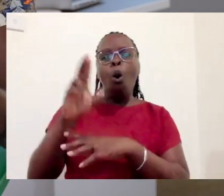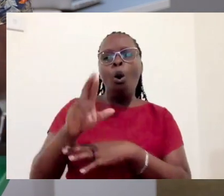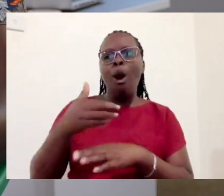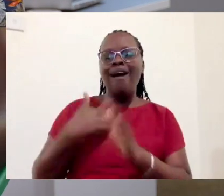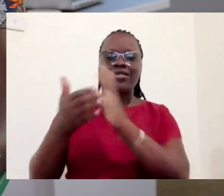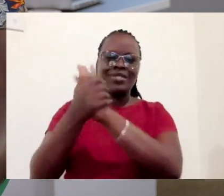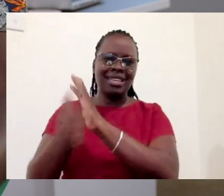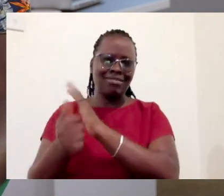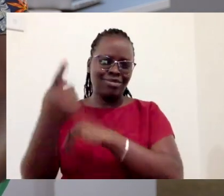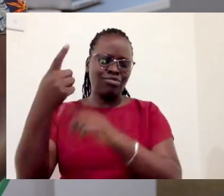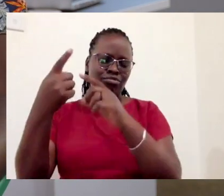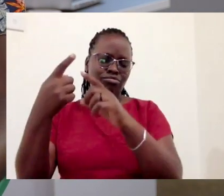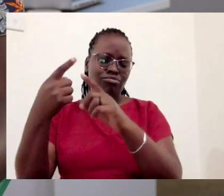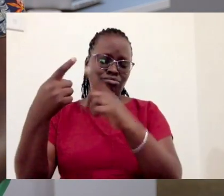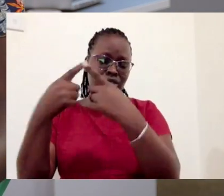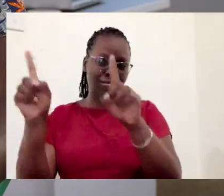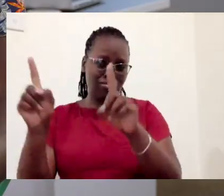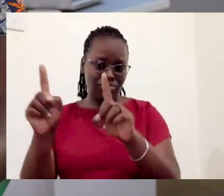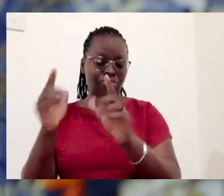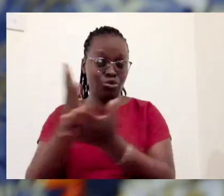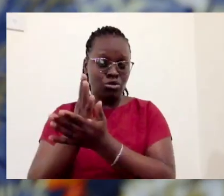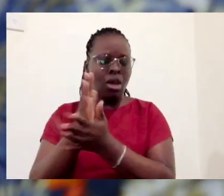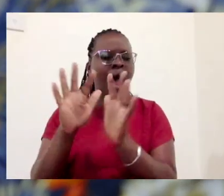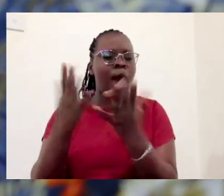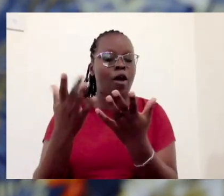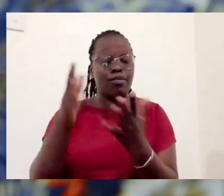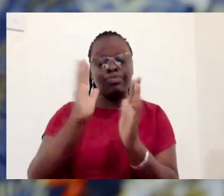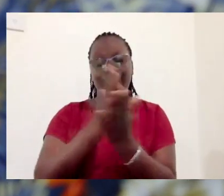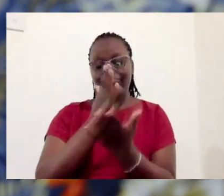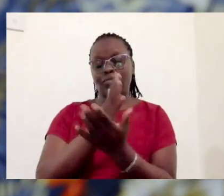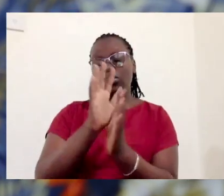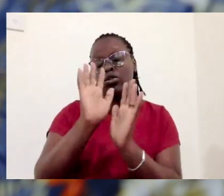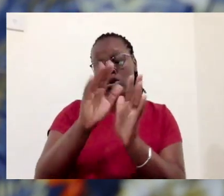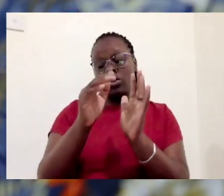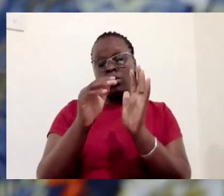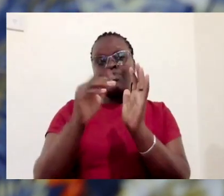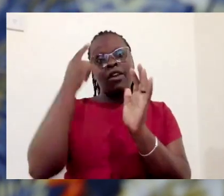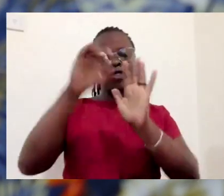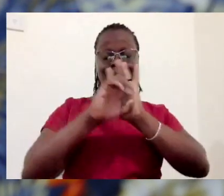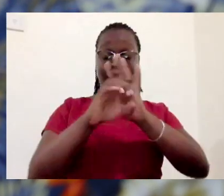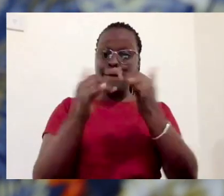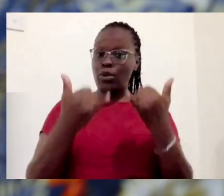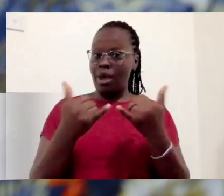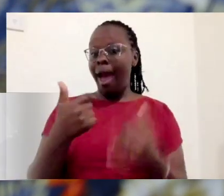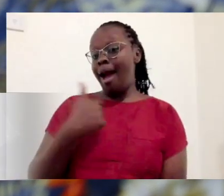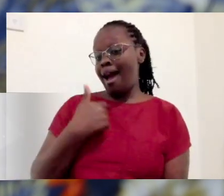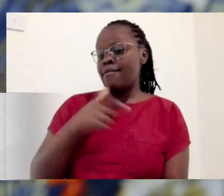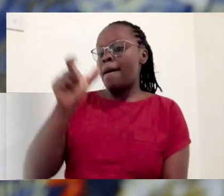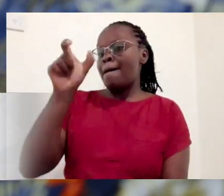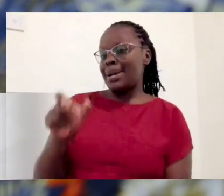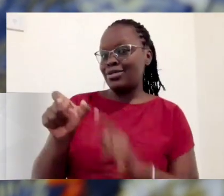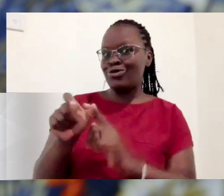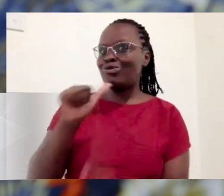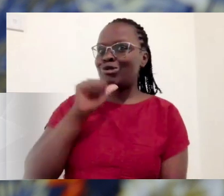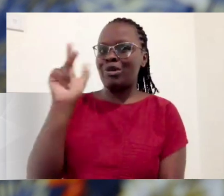interpretation abilities, so to say? It definitely. Just take an example at this cohort where we have